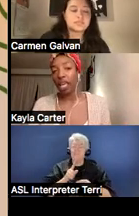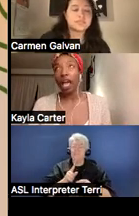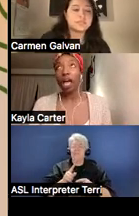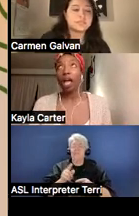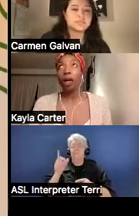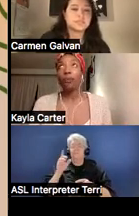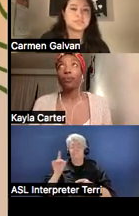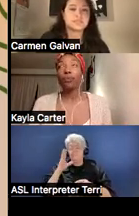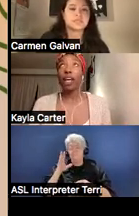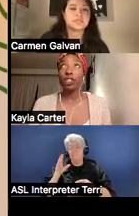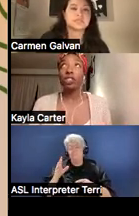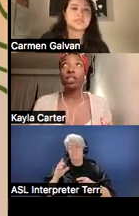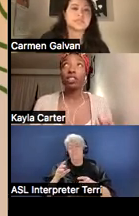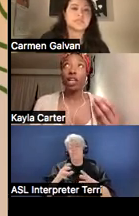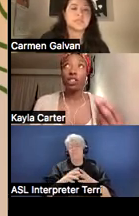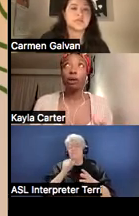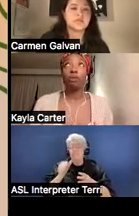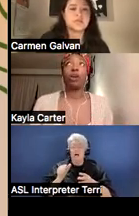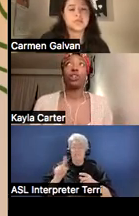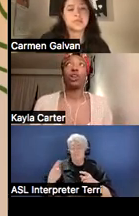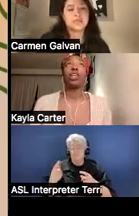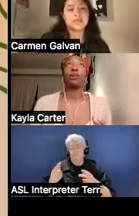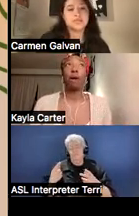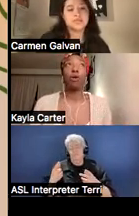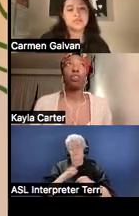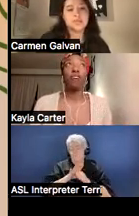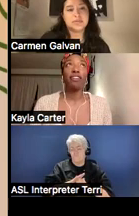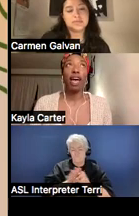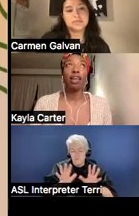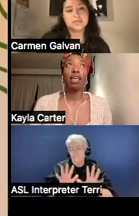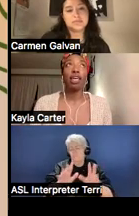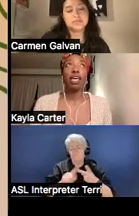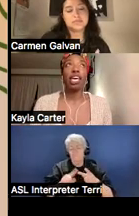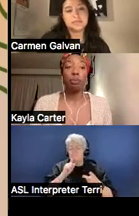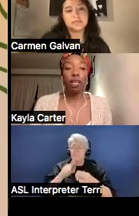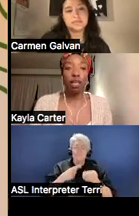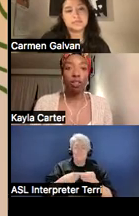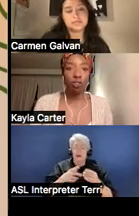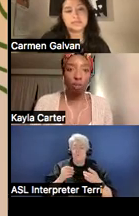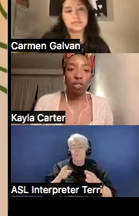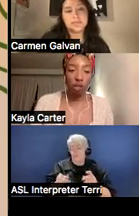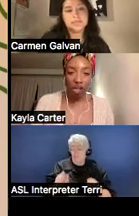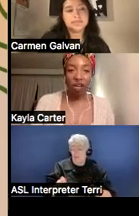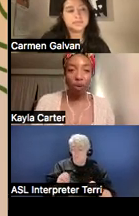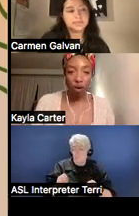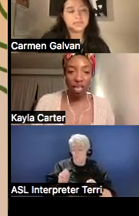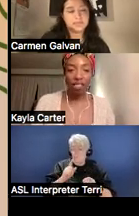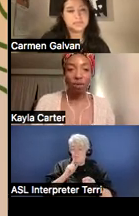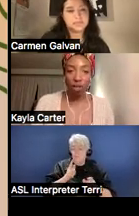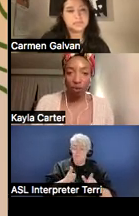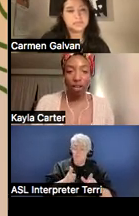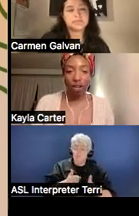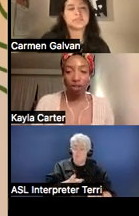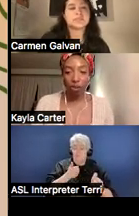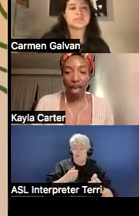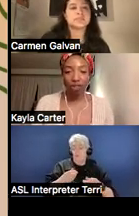extremely, not just, it's not just about the pressure, it's about the fact that it can be an extremely triggering process. And I